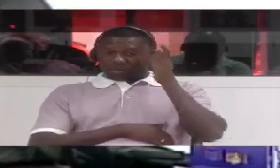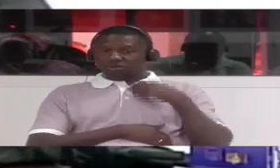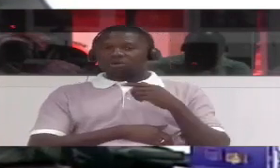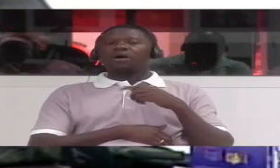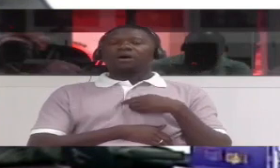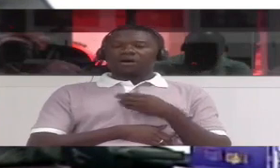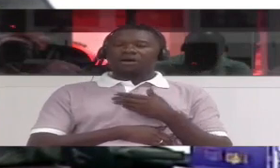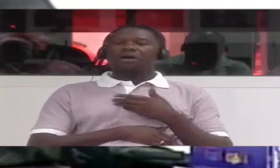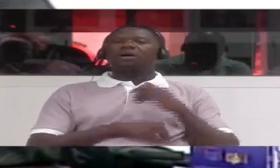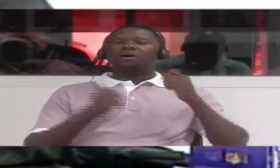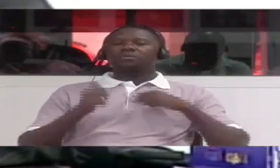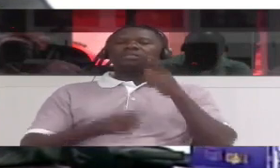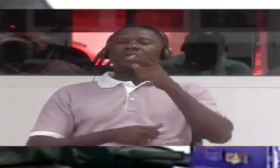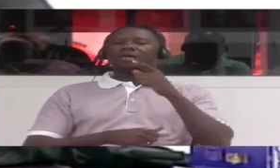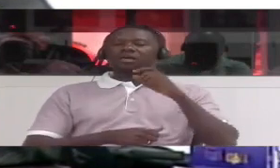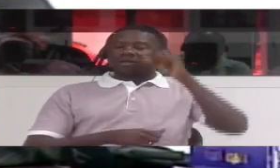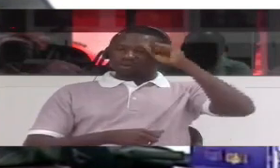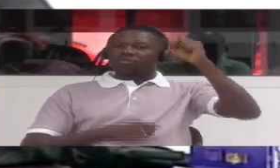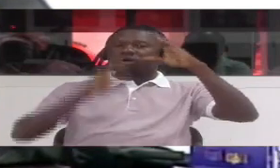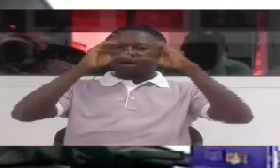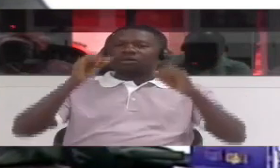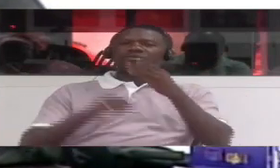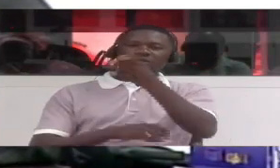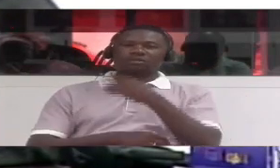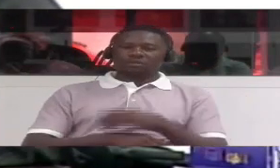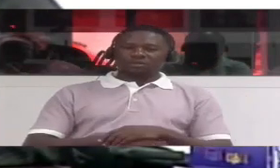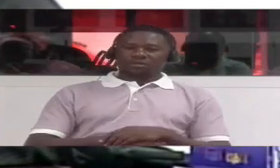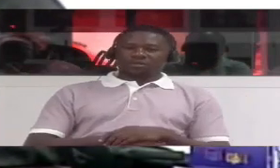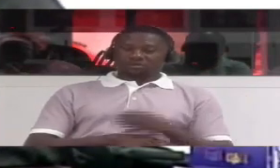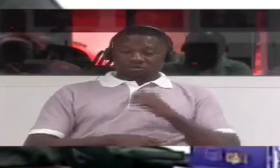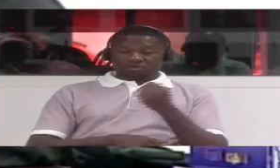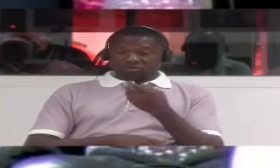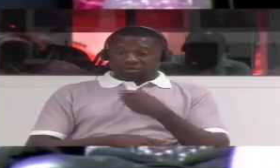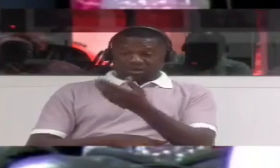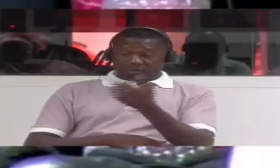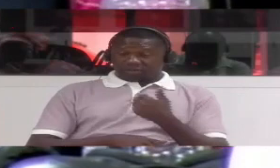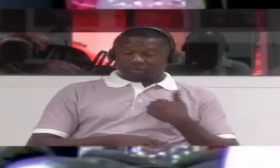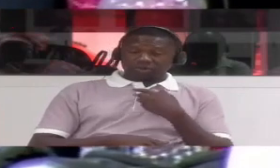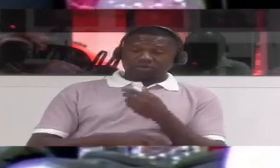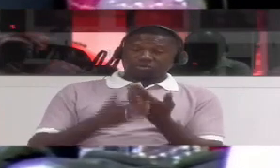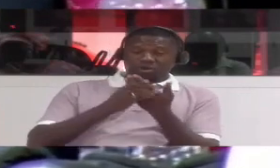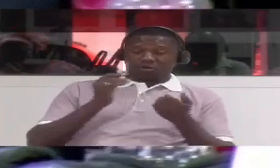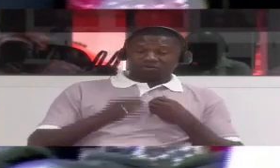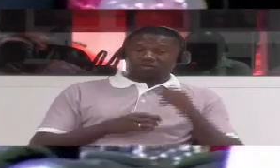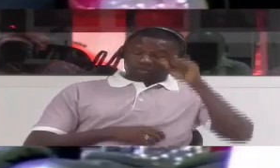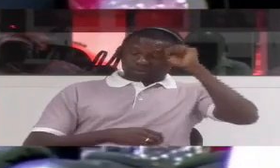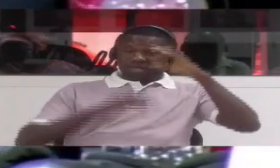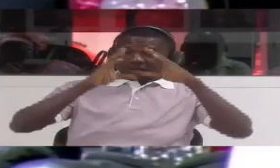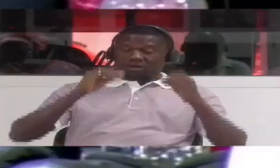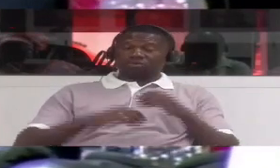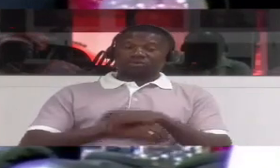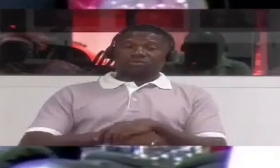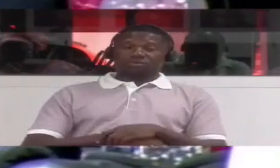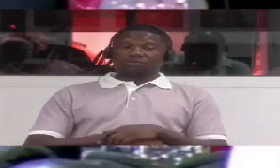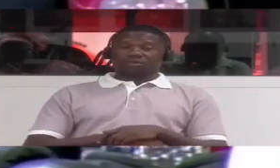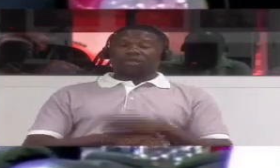House. Because my release, as I would tell you, come out from State House. But at that time that he was leaving the